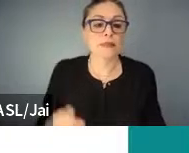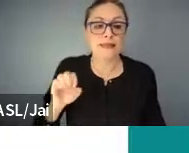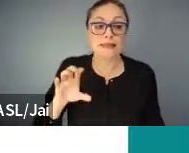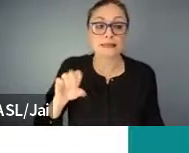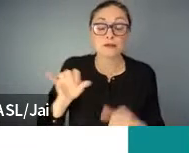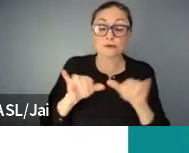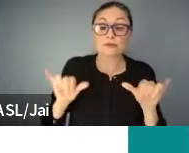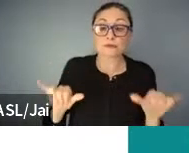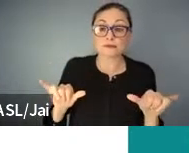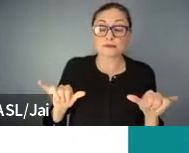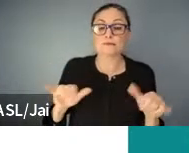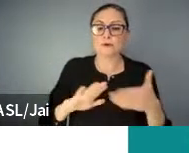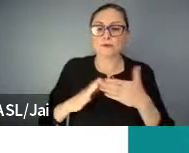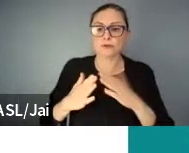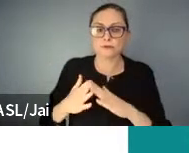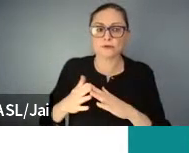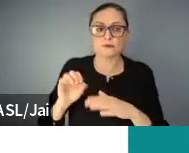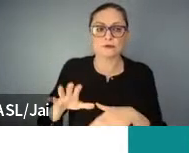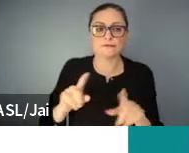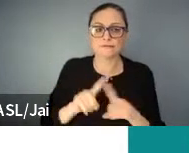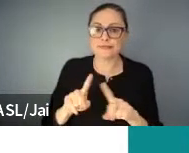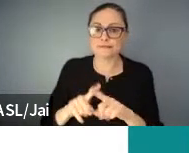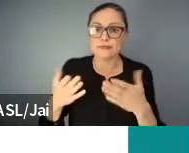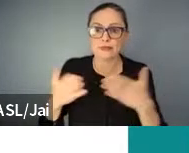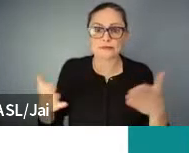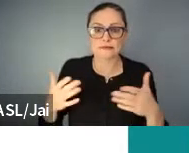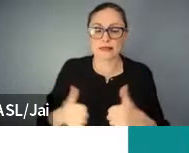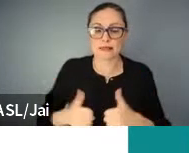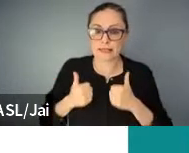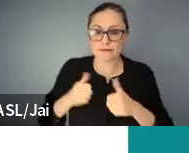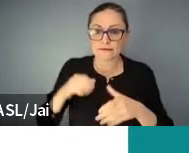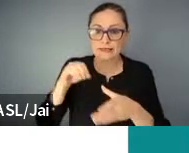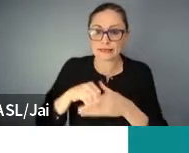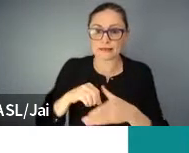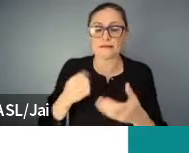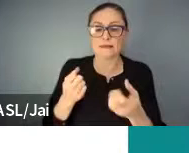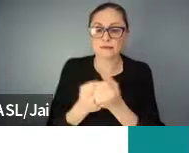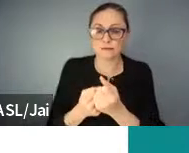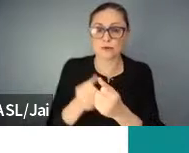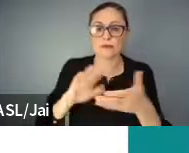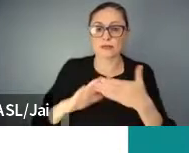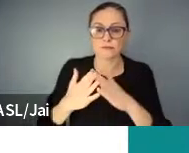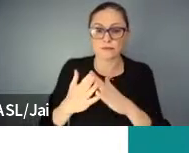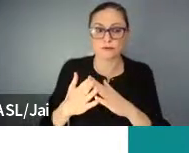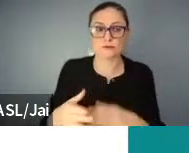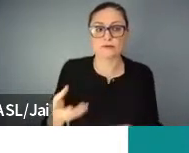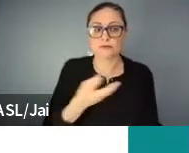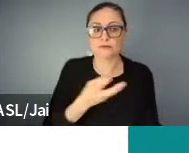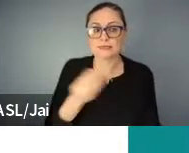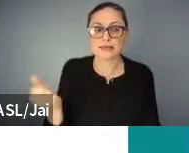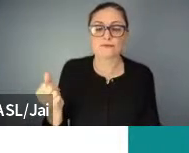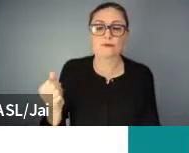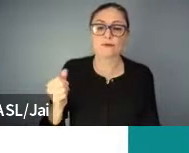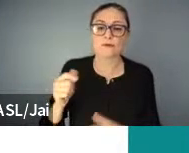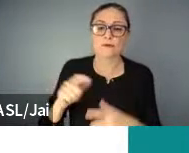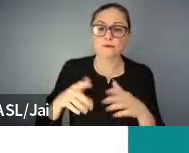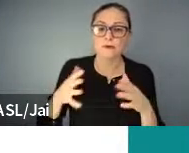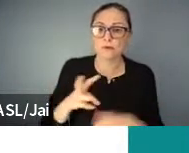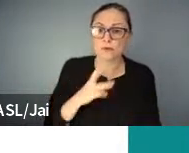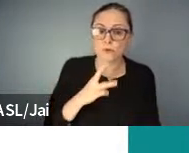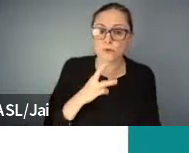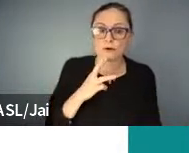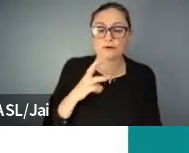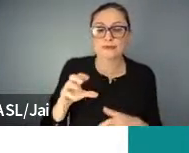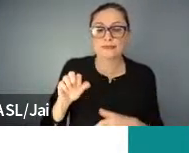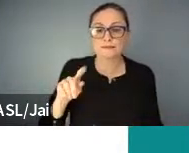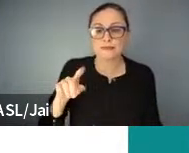Ecosystems are communities of organisms and the habitat that support those communities. There are several aquatic species and terrestrial resources